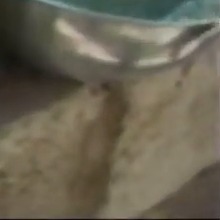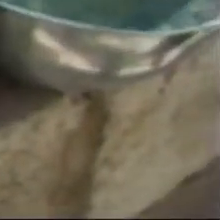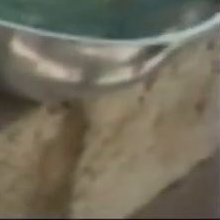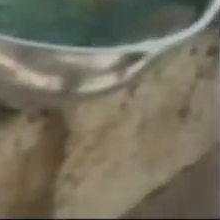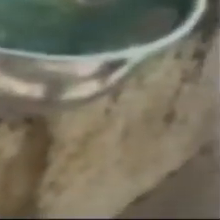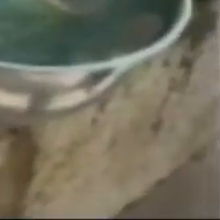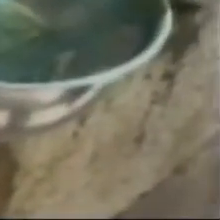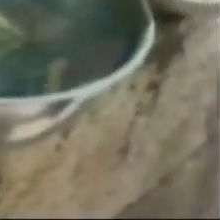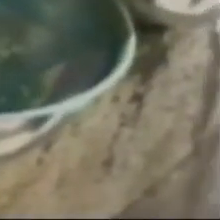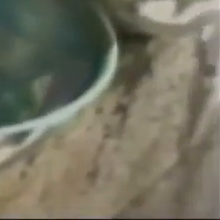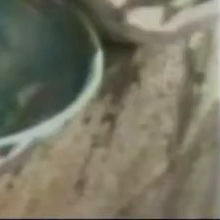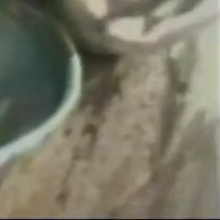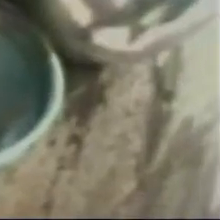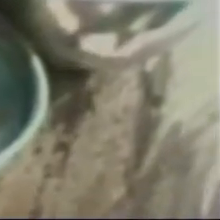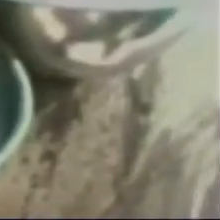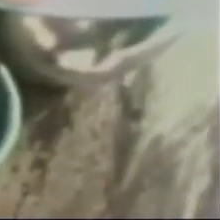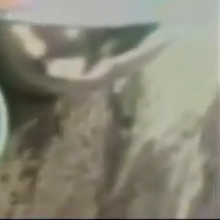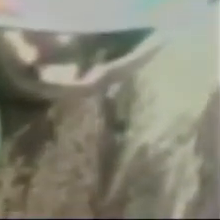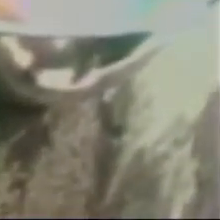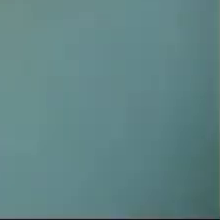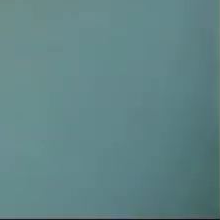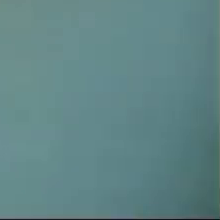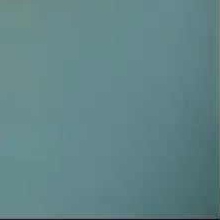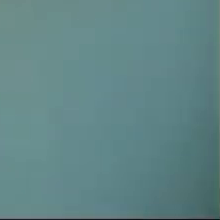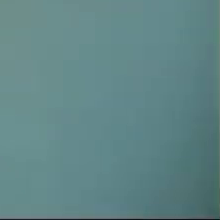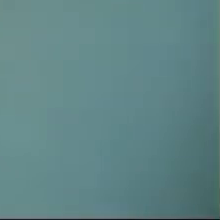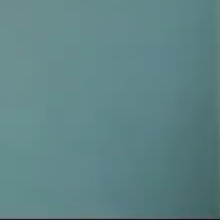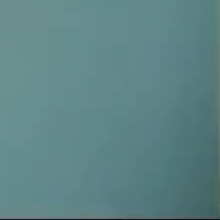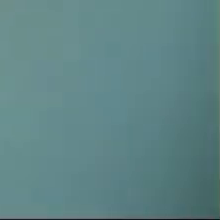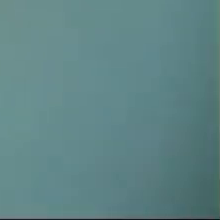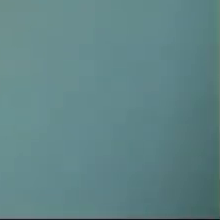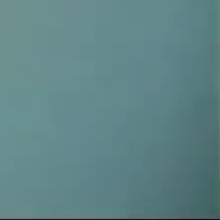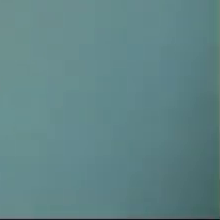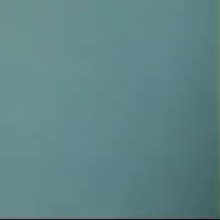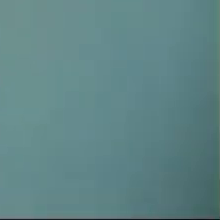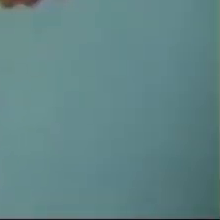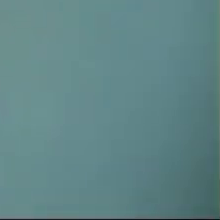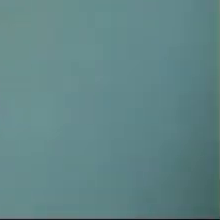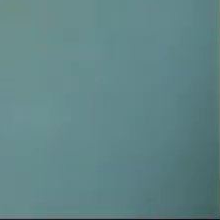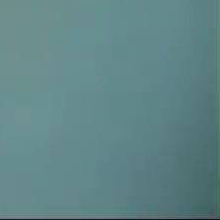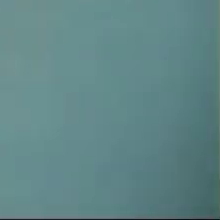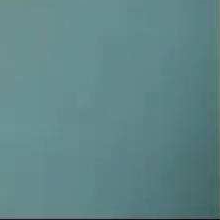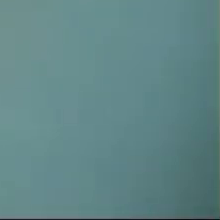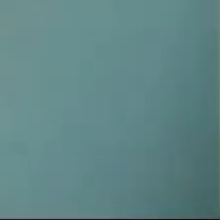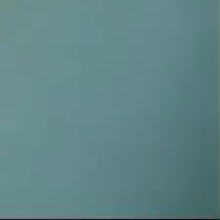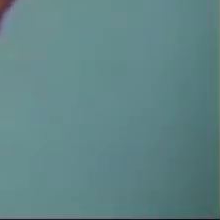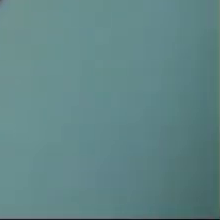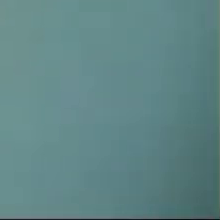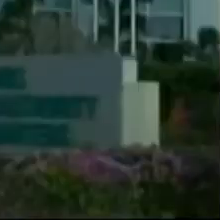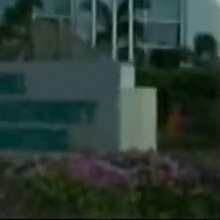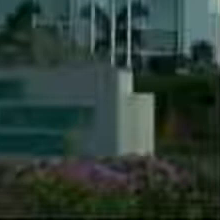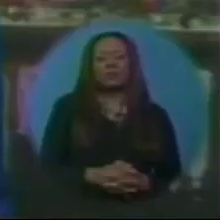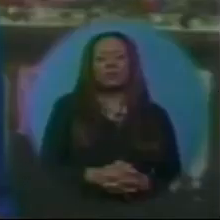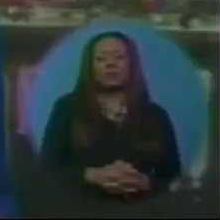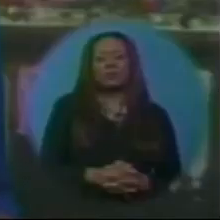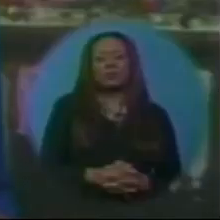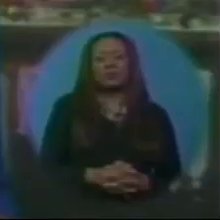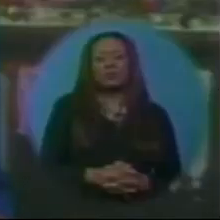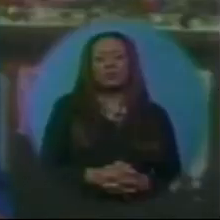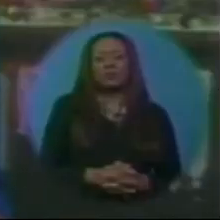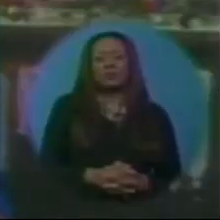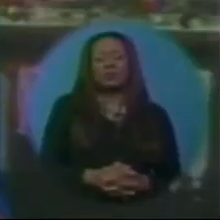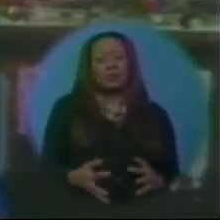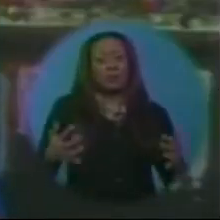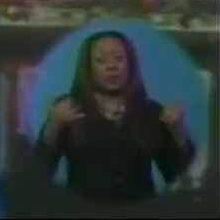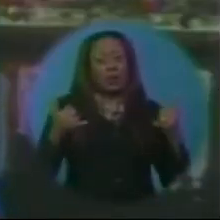expected due to widespread outage, and it wishes to thank the public for its patience and understanding. Well, now